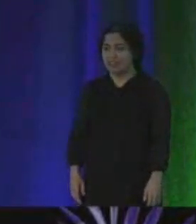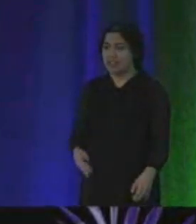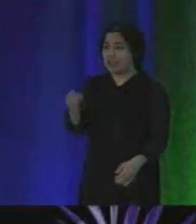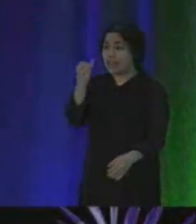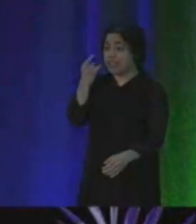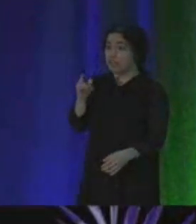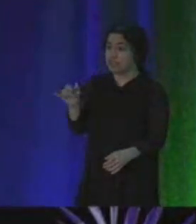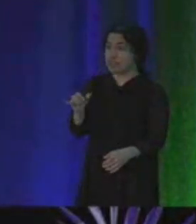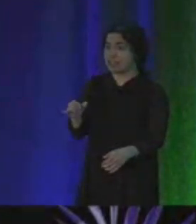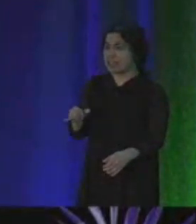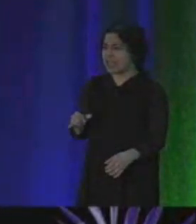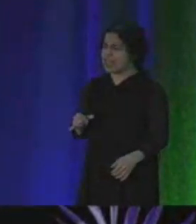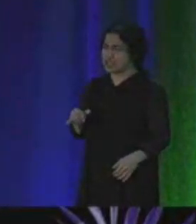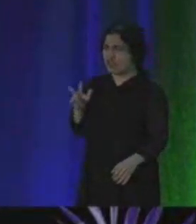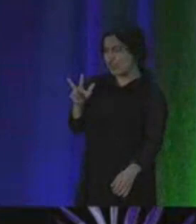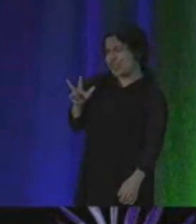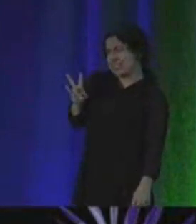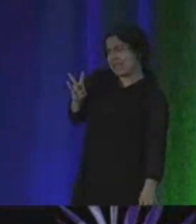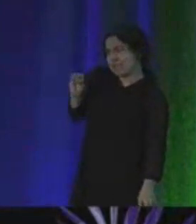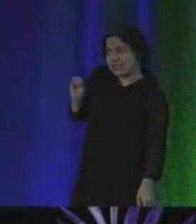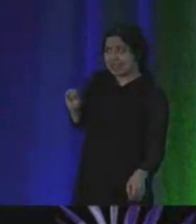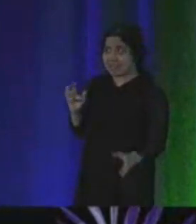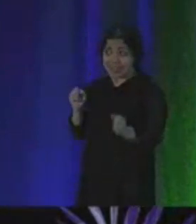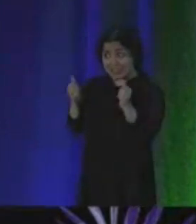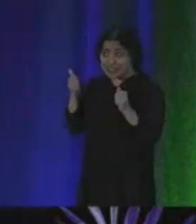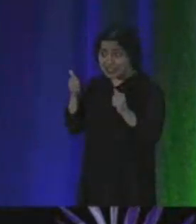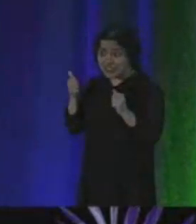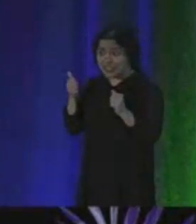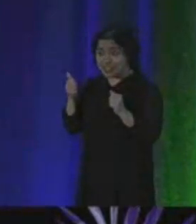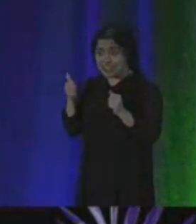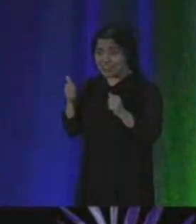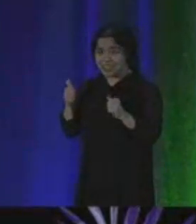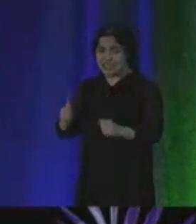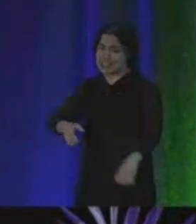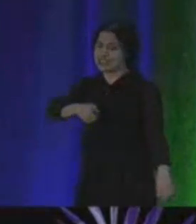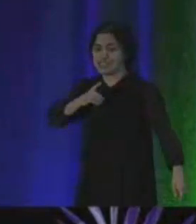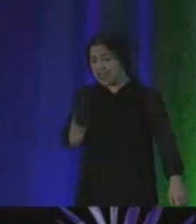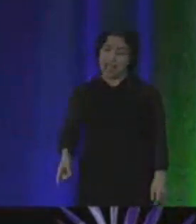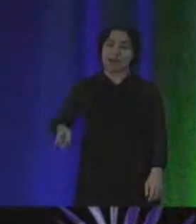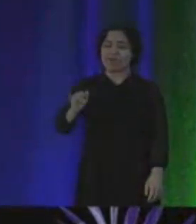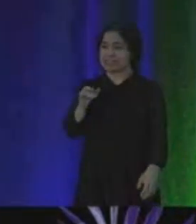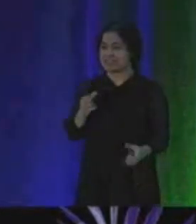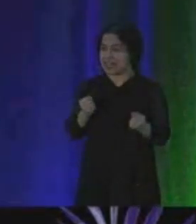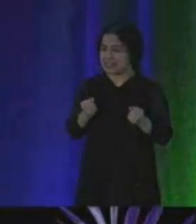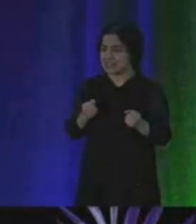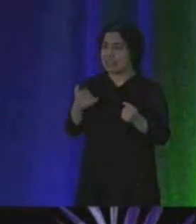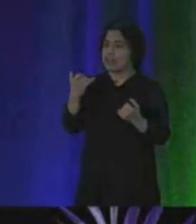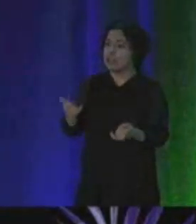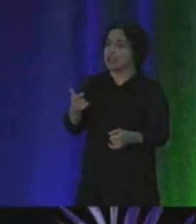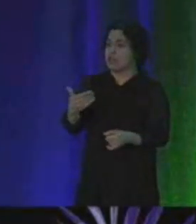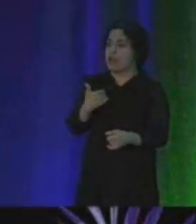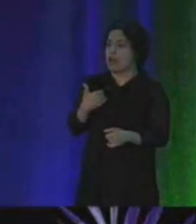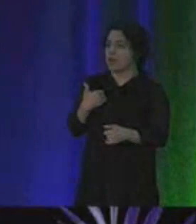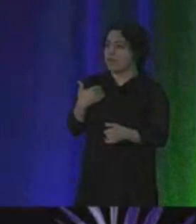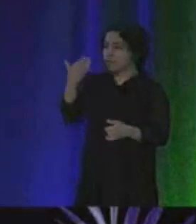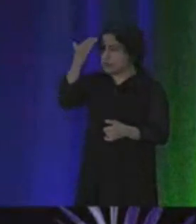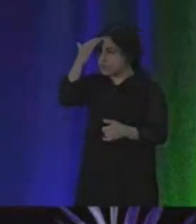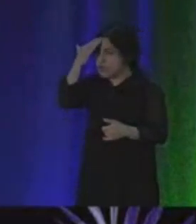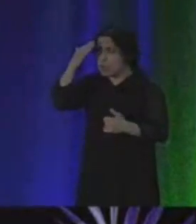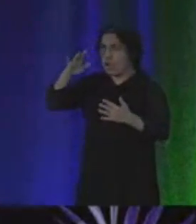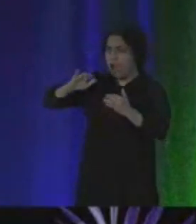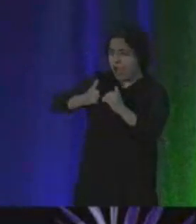like, "It's 37% faster," right? Damn, that is fast, right? So like now you have like a sense of proportion for that,